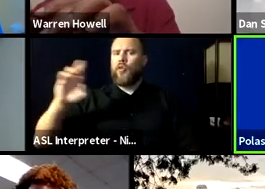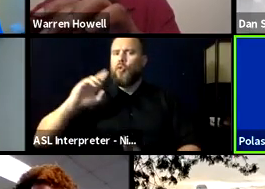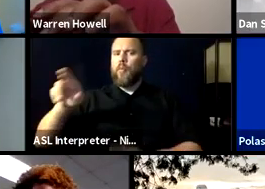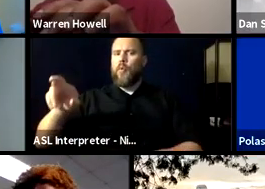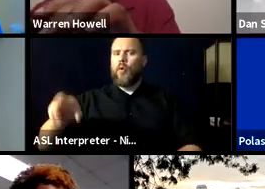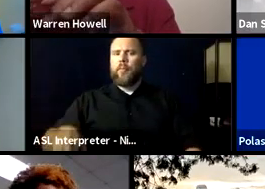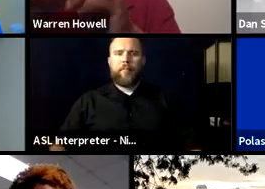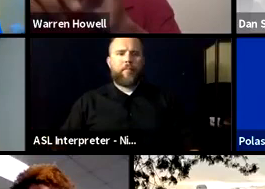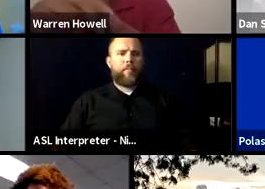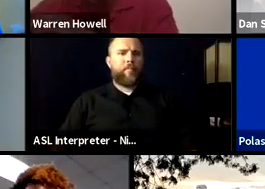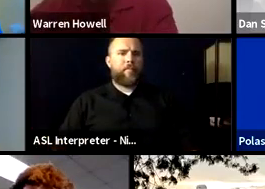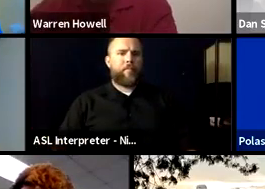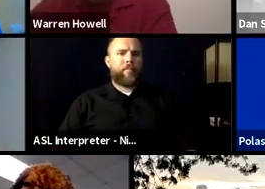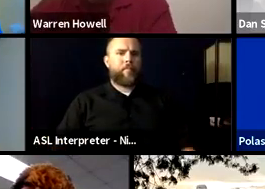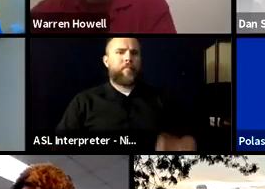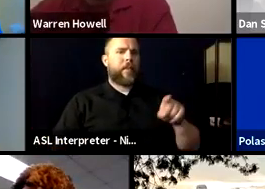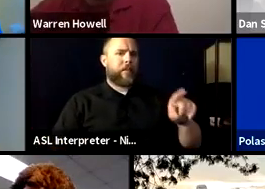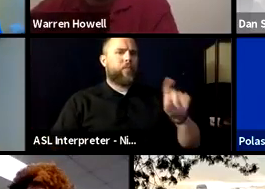I need a second.